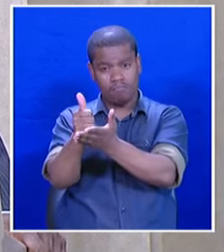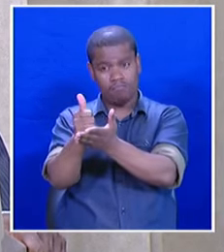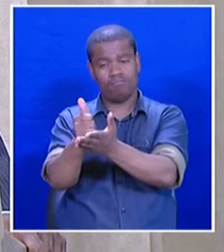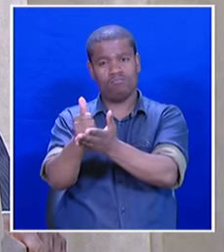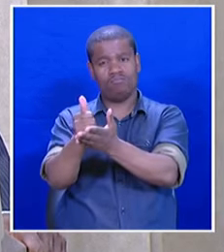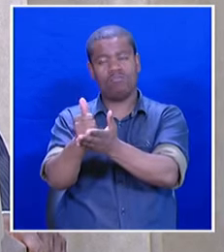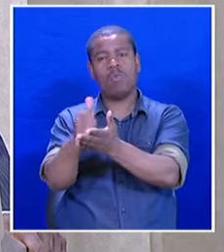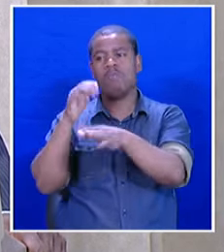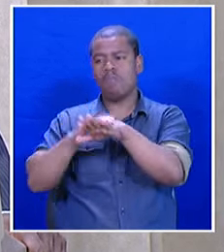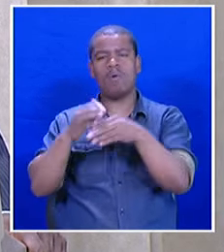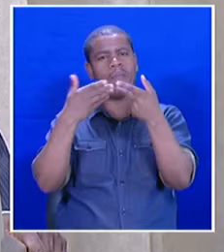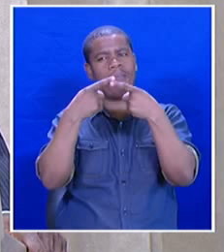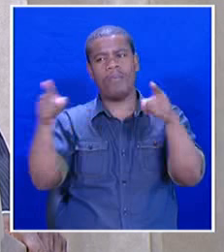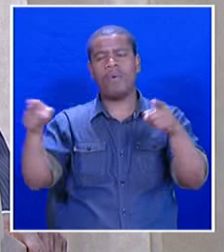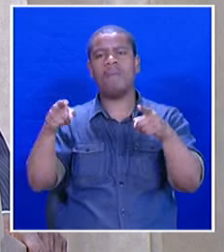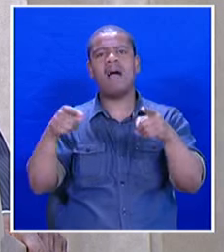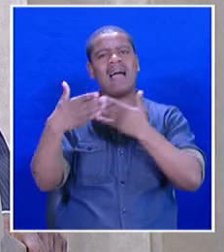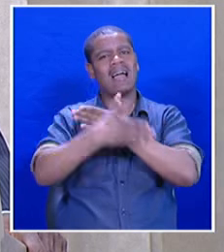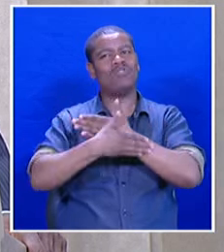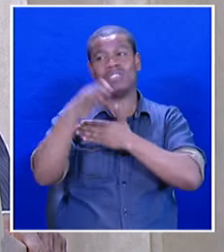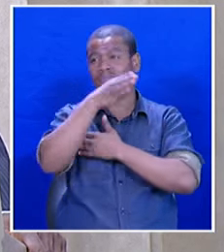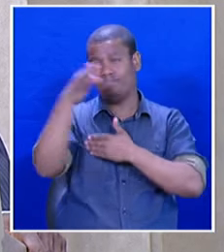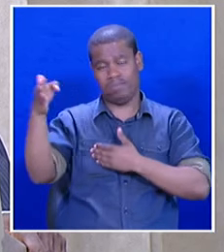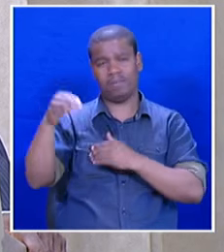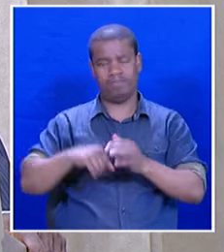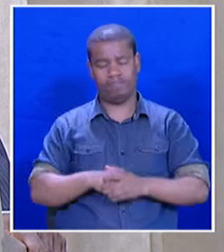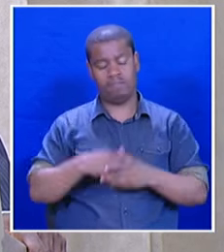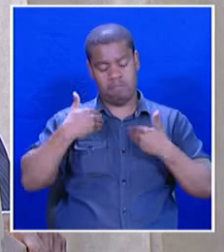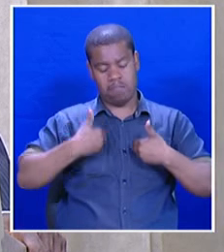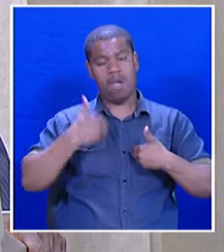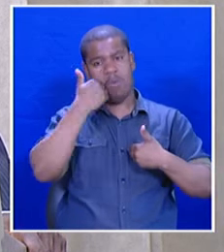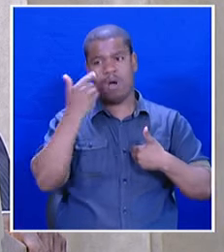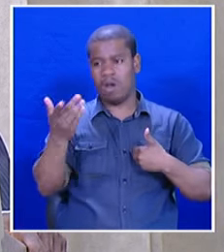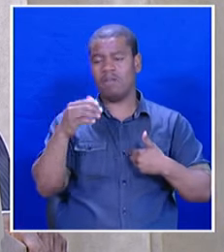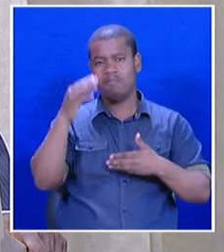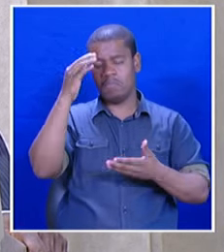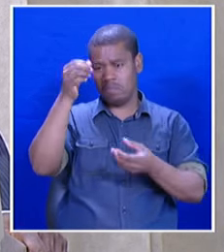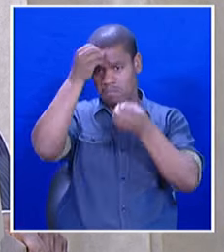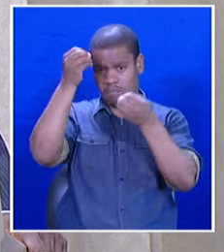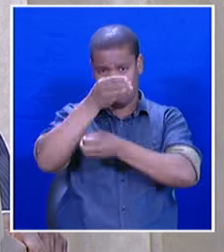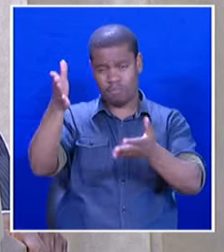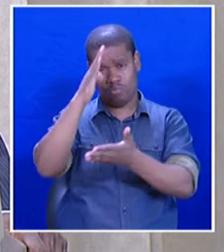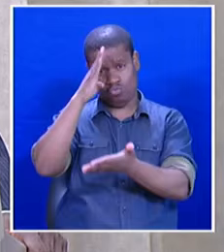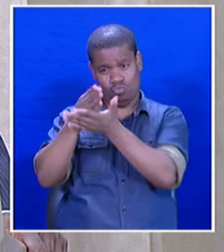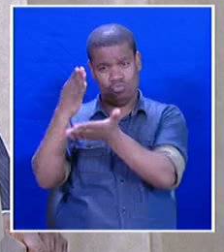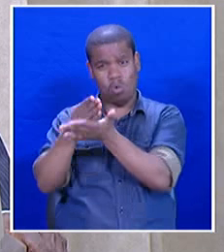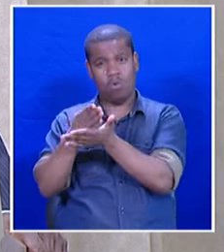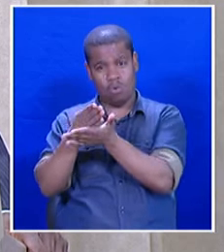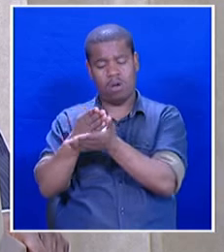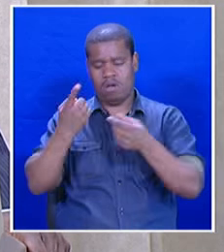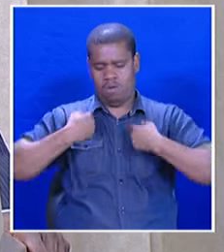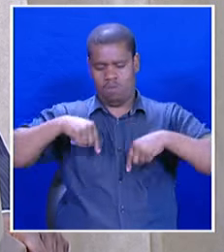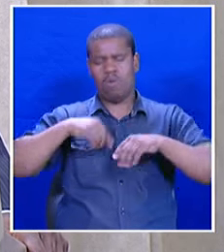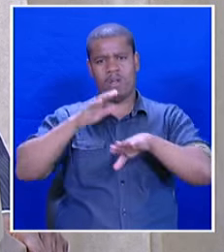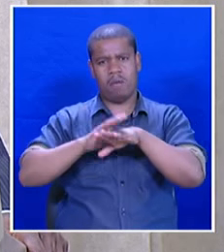the African continent. I'd like to assure the Honourable Member that we are living out the African